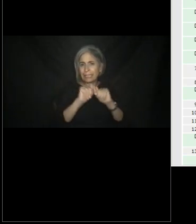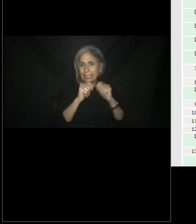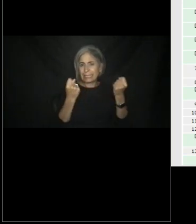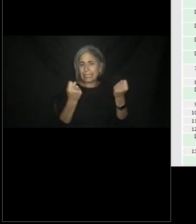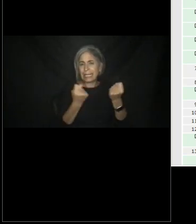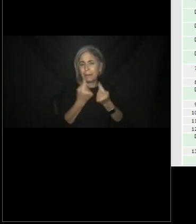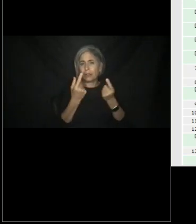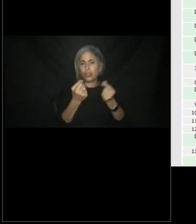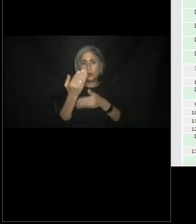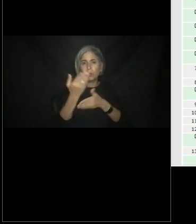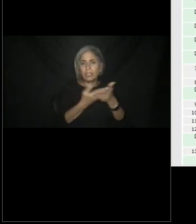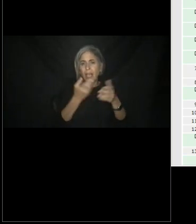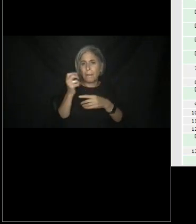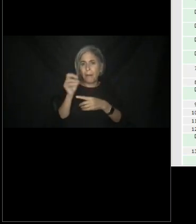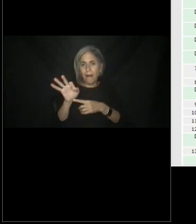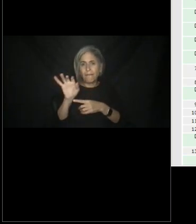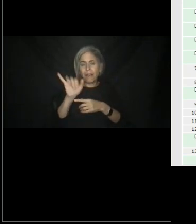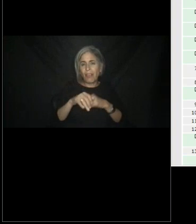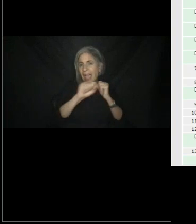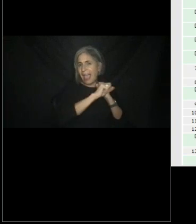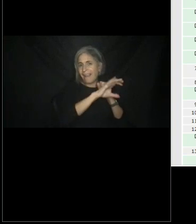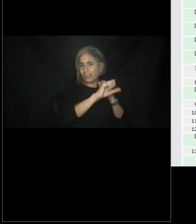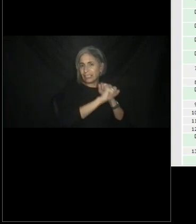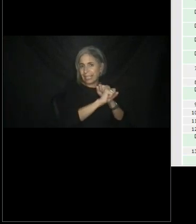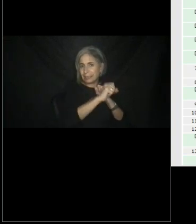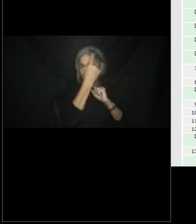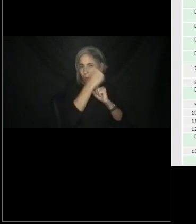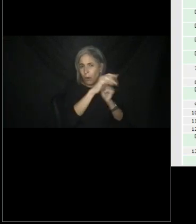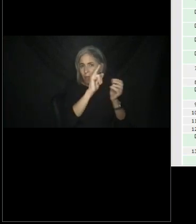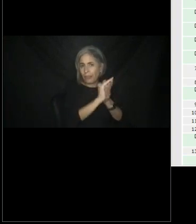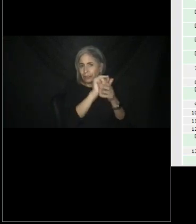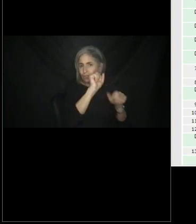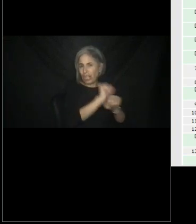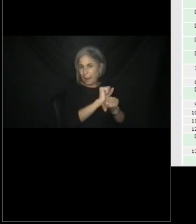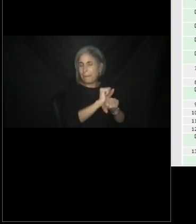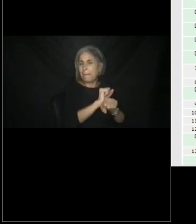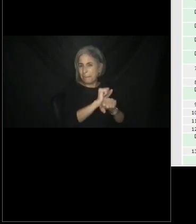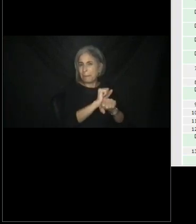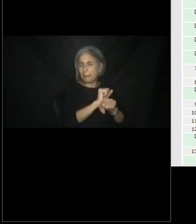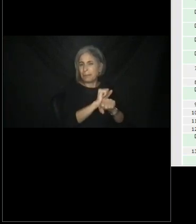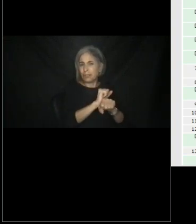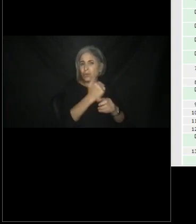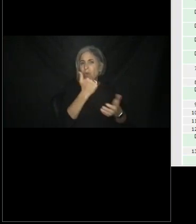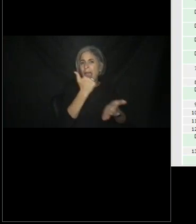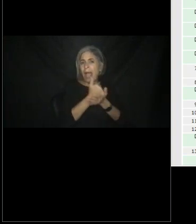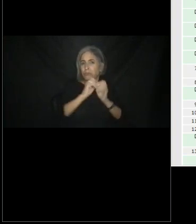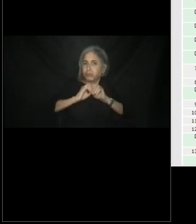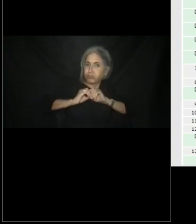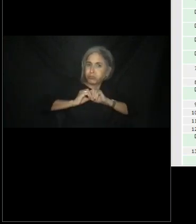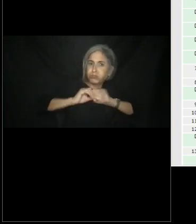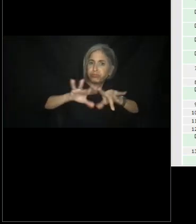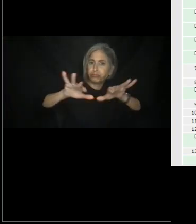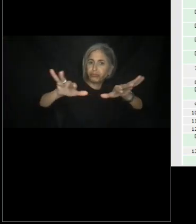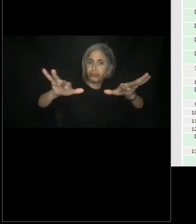do some of the advertising and things of that nature to help us get the word out a little more